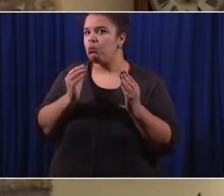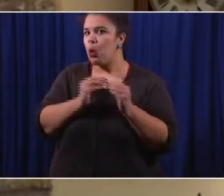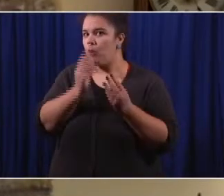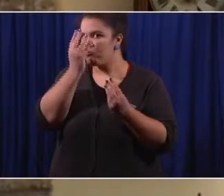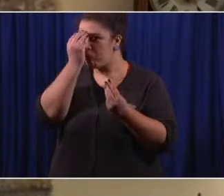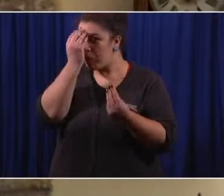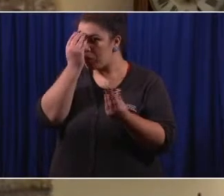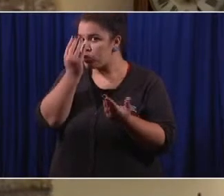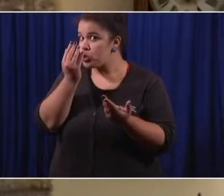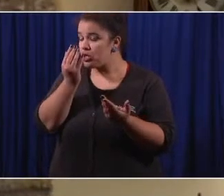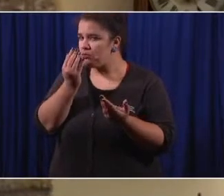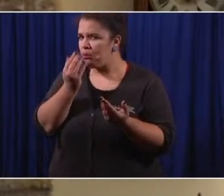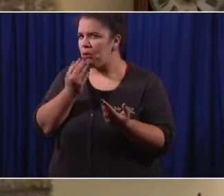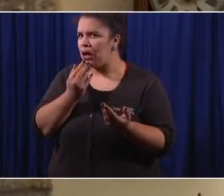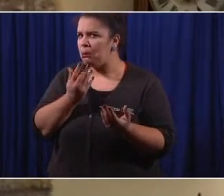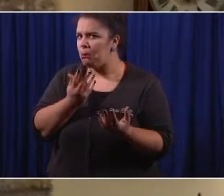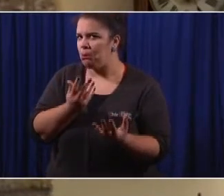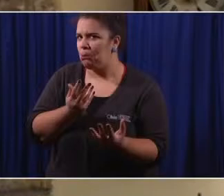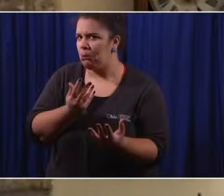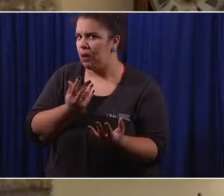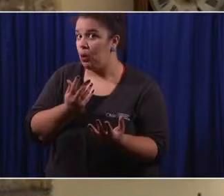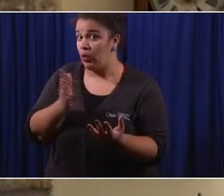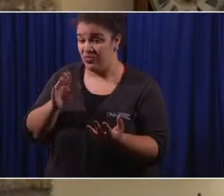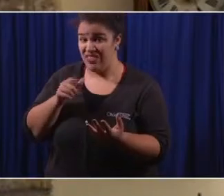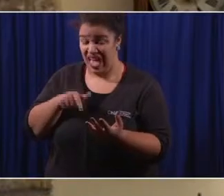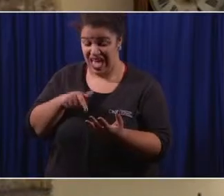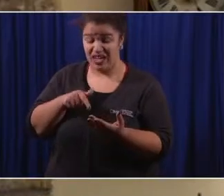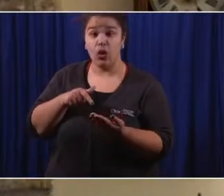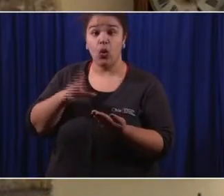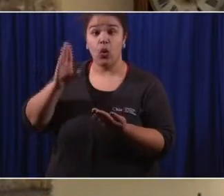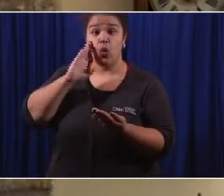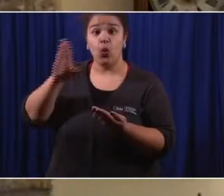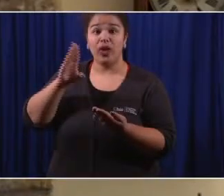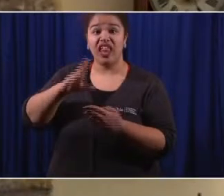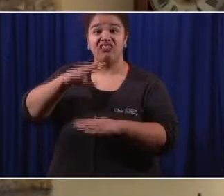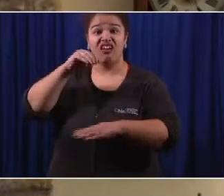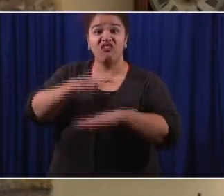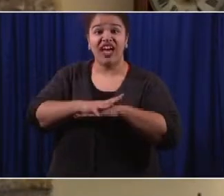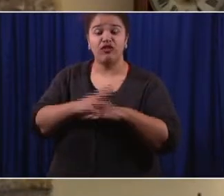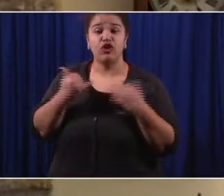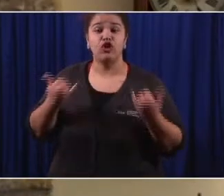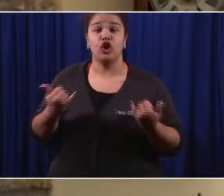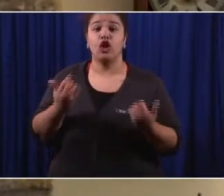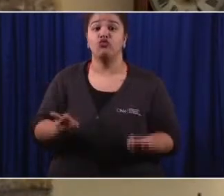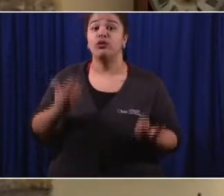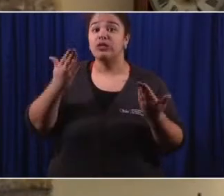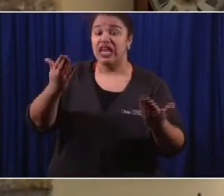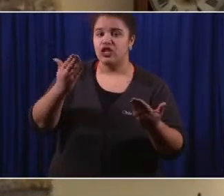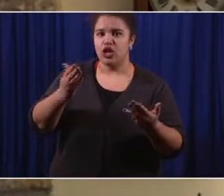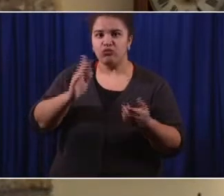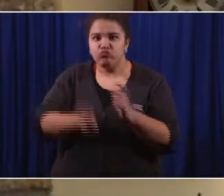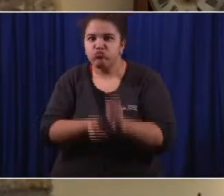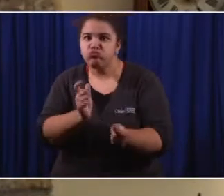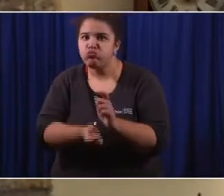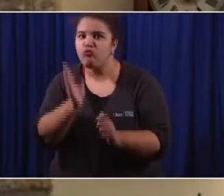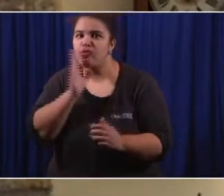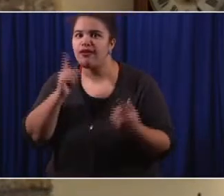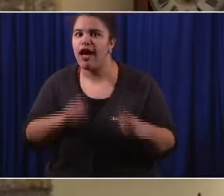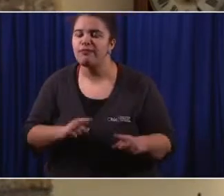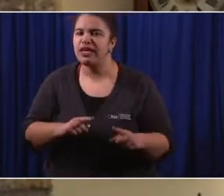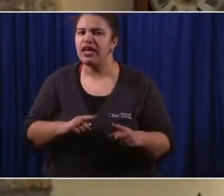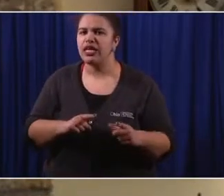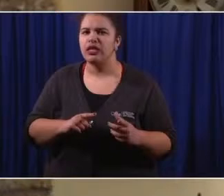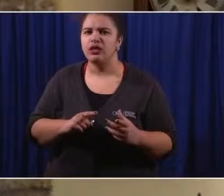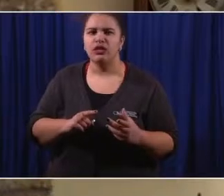that information will include changes to the current recommendations regarding visitation and how hands-on